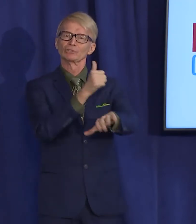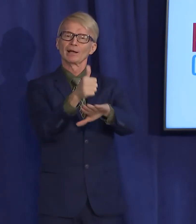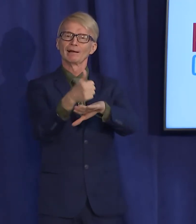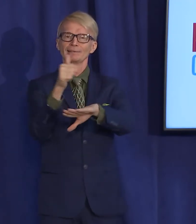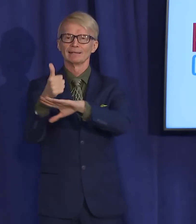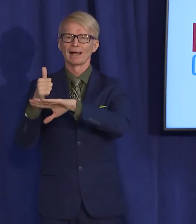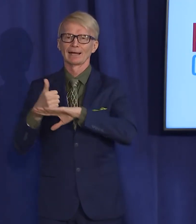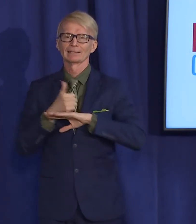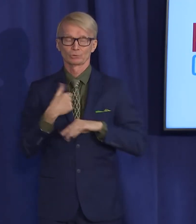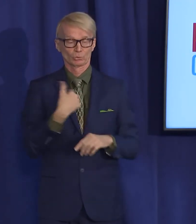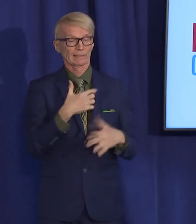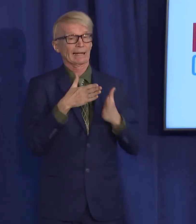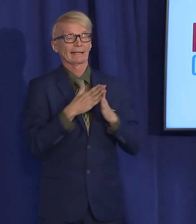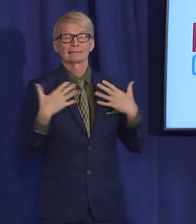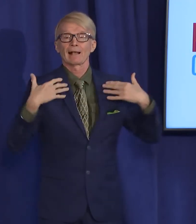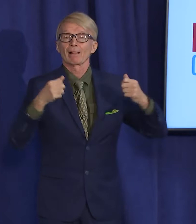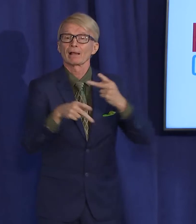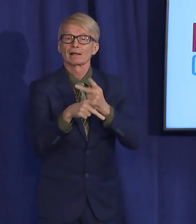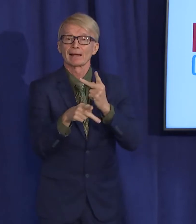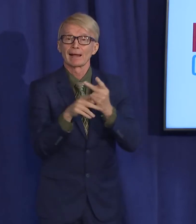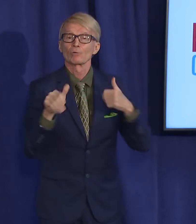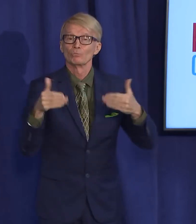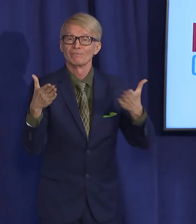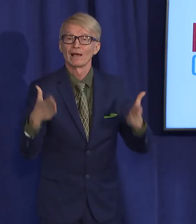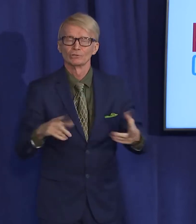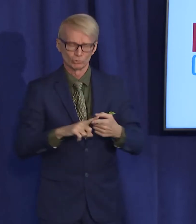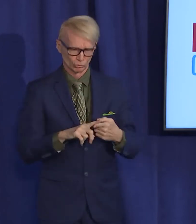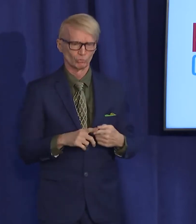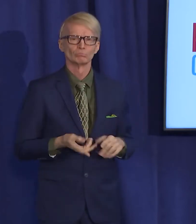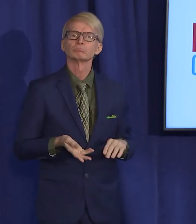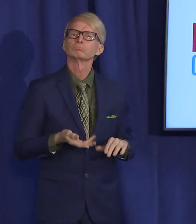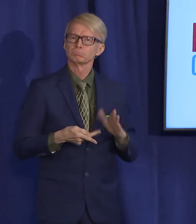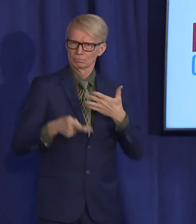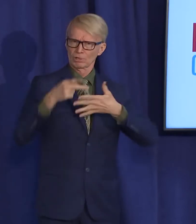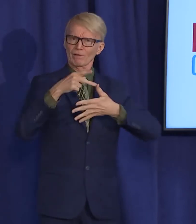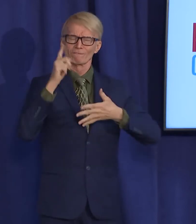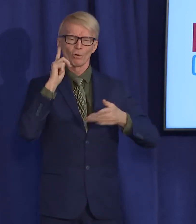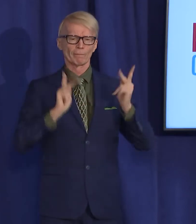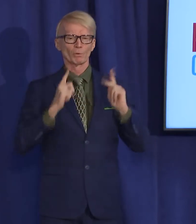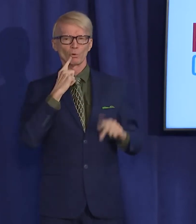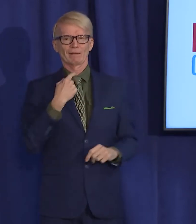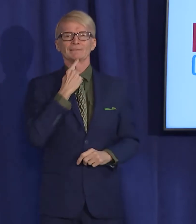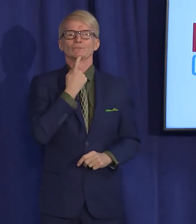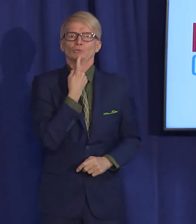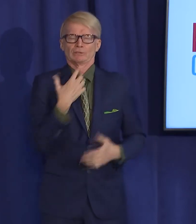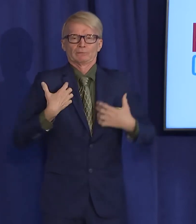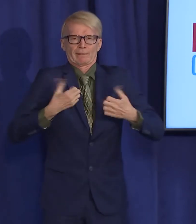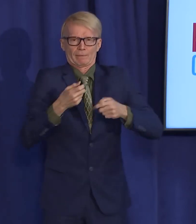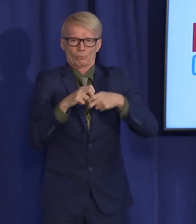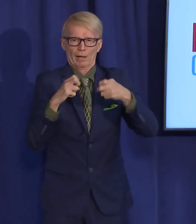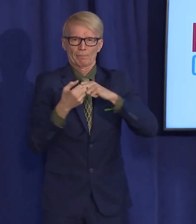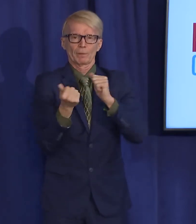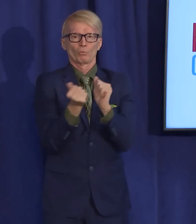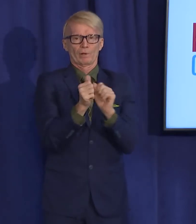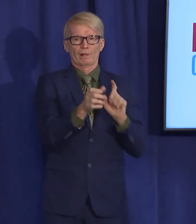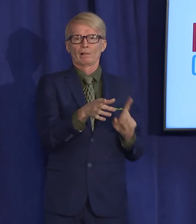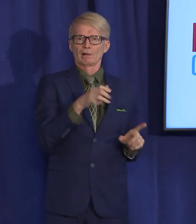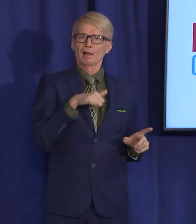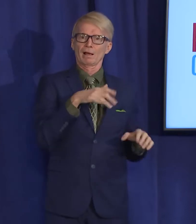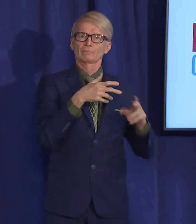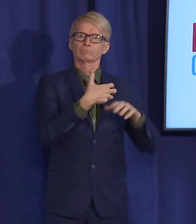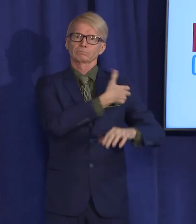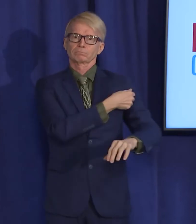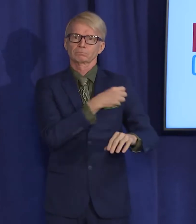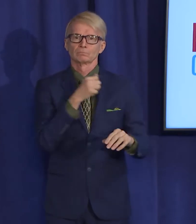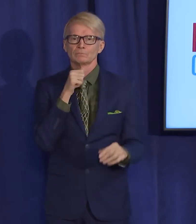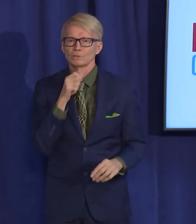continue prioritizing vaccination for their existing patients who have the most underlying conditions, so we don't require residency requirements for you to